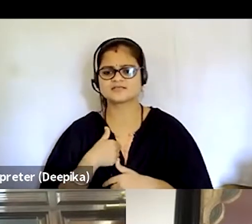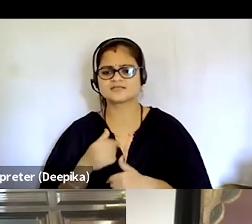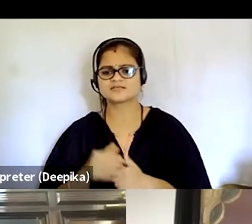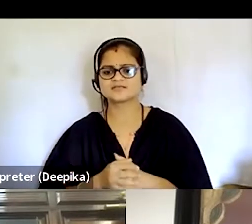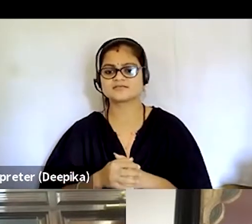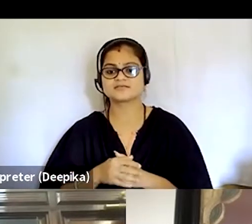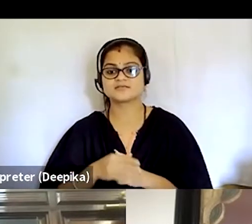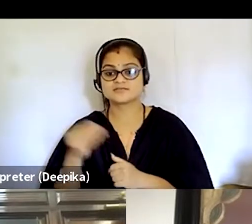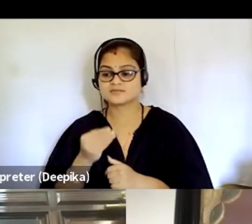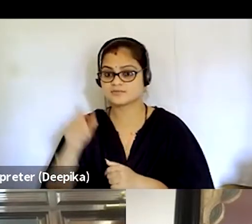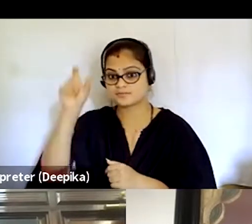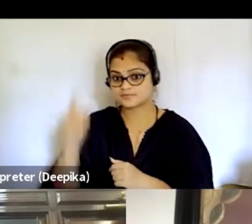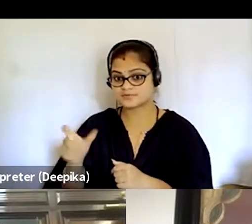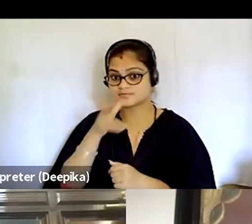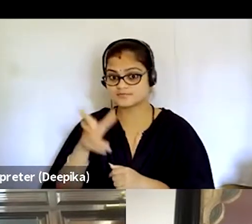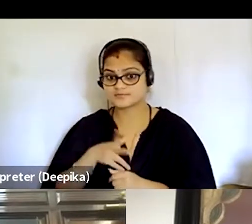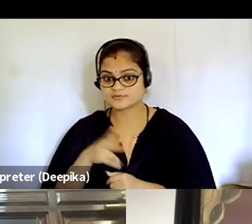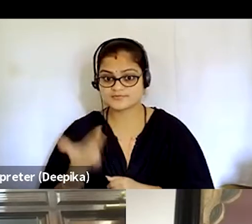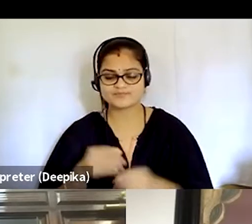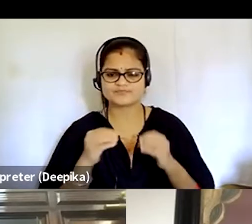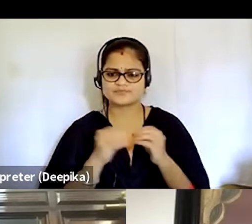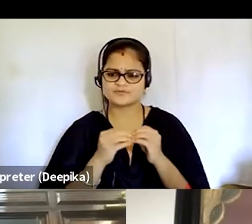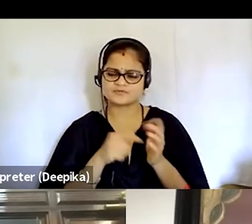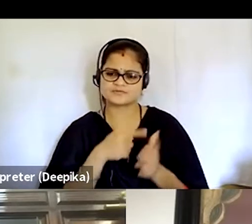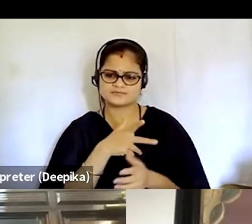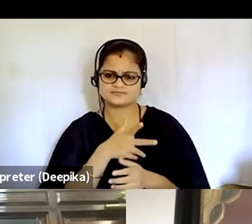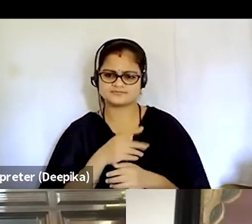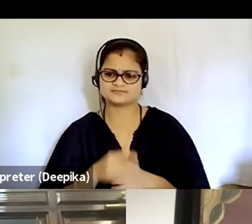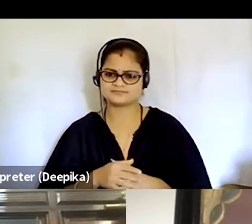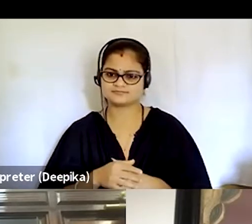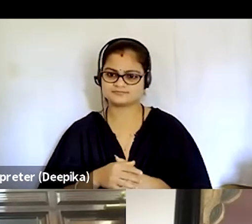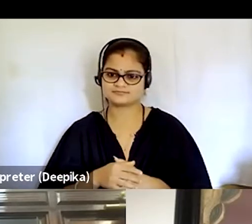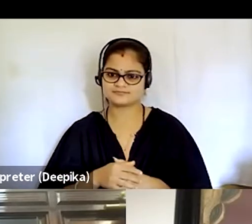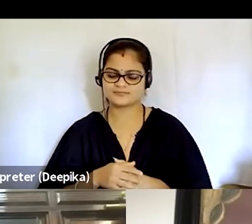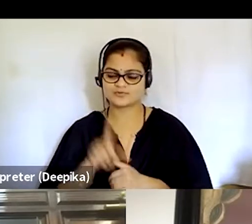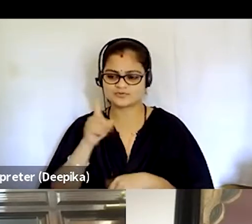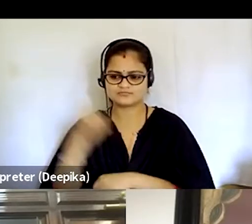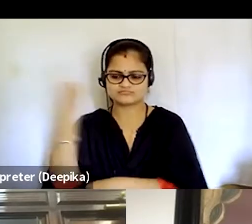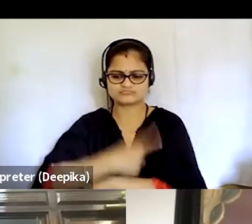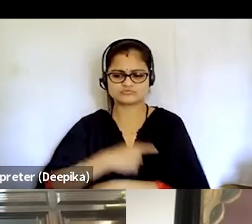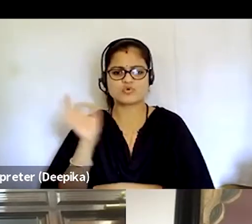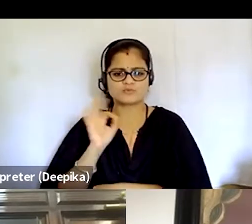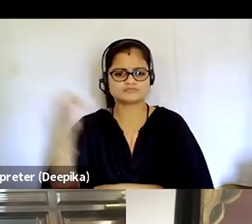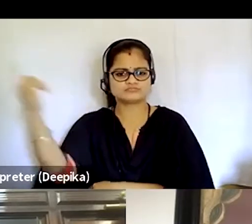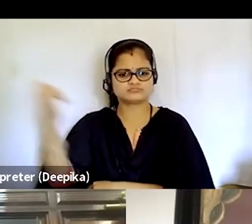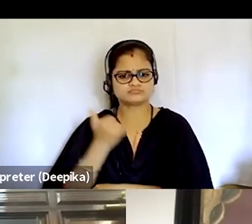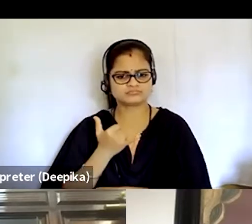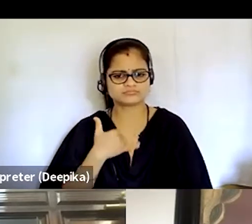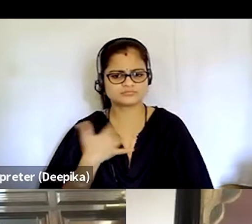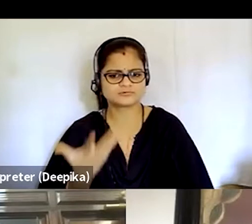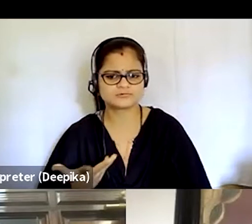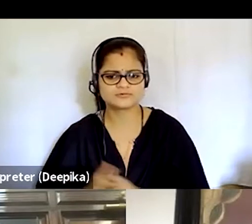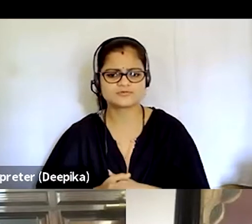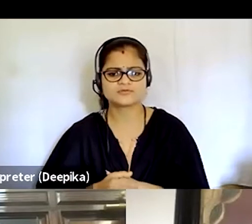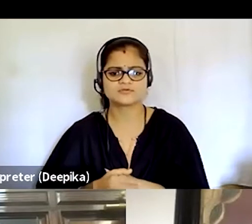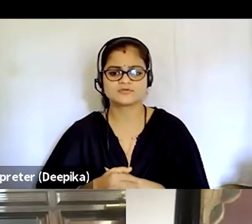And someone told him there's a singer from Bombay. And he just called me one day at my office at J. Walter Thompson. and asked me